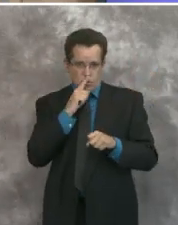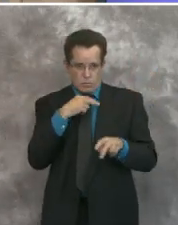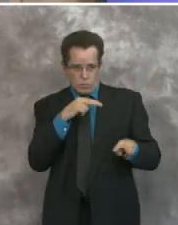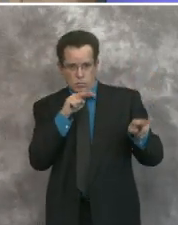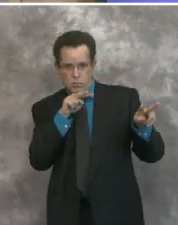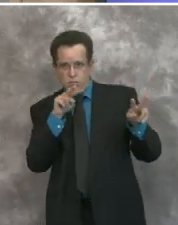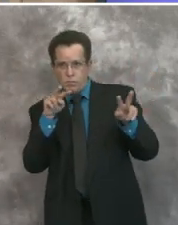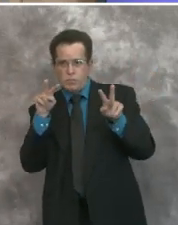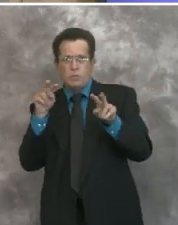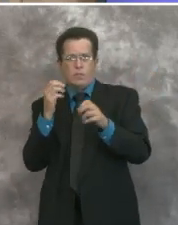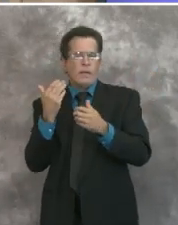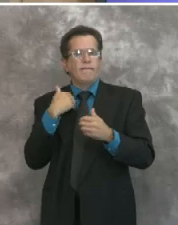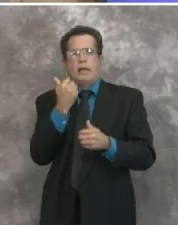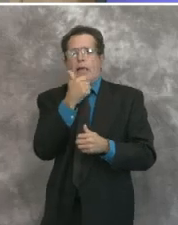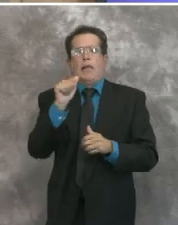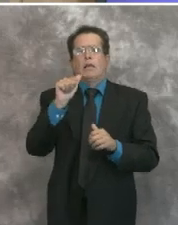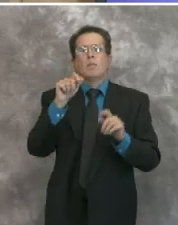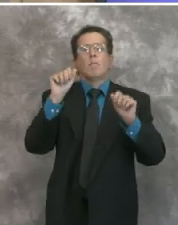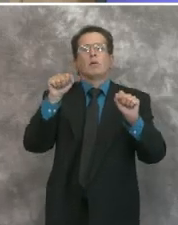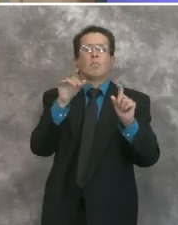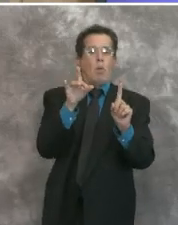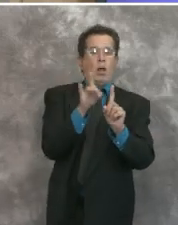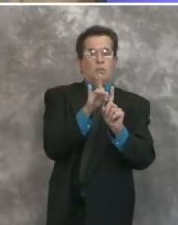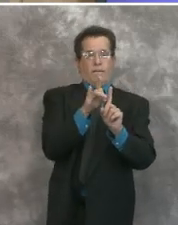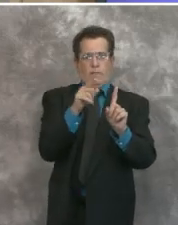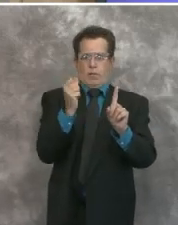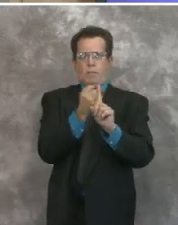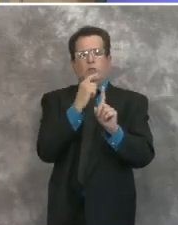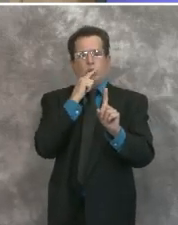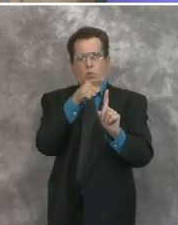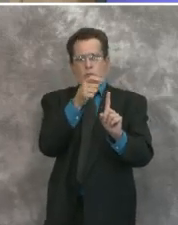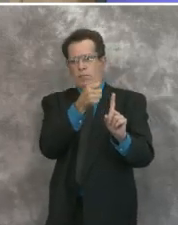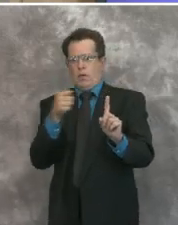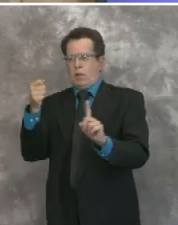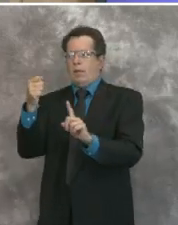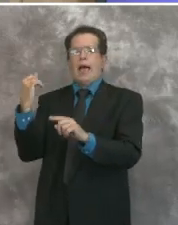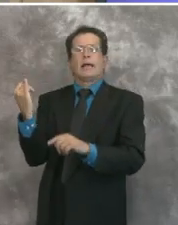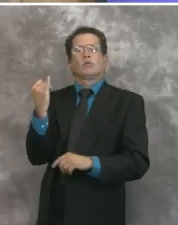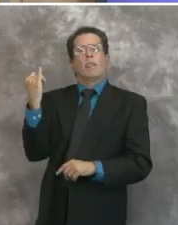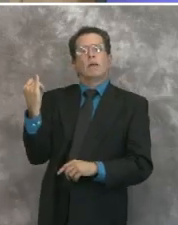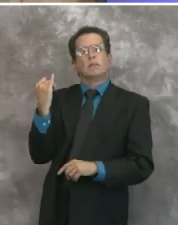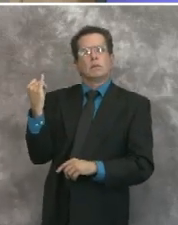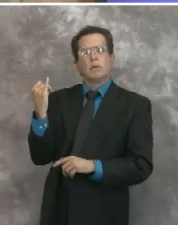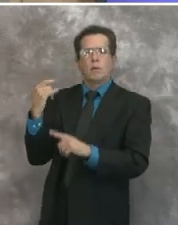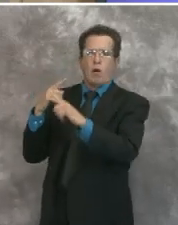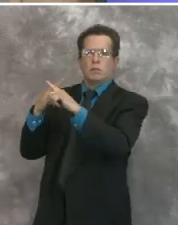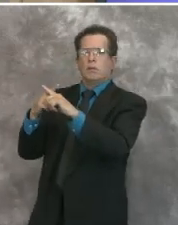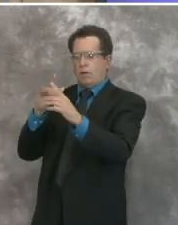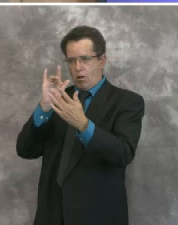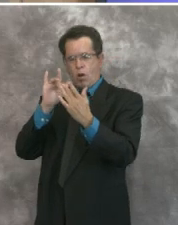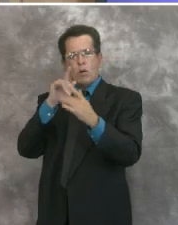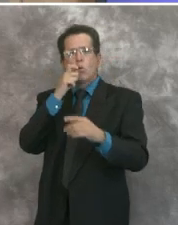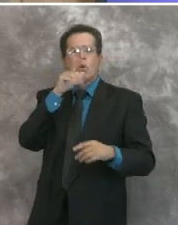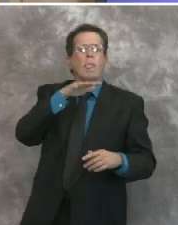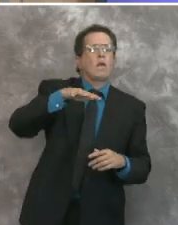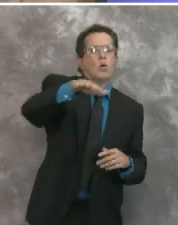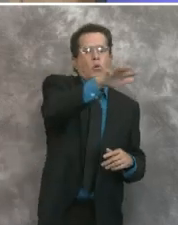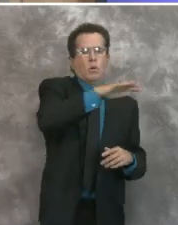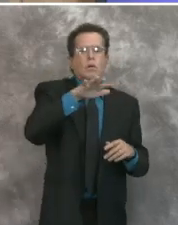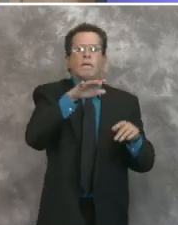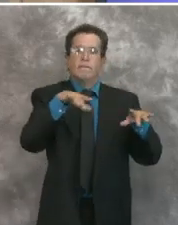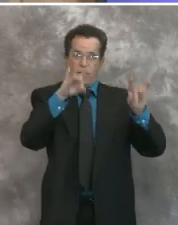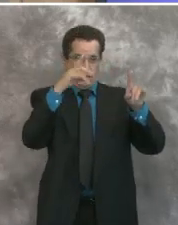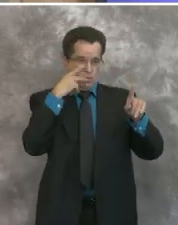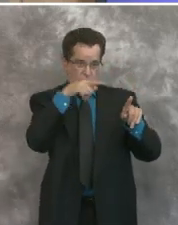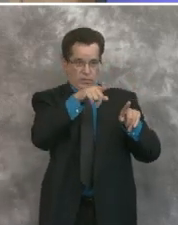identify every potential positive, ensure that they are isolated, and then contact trace all of their close contacts, see if those folks